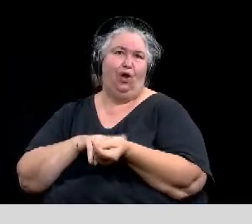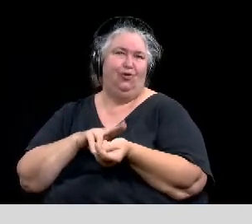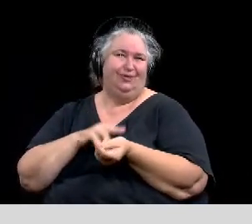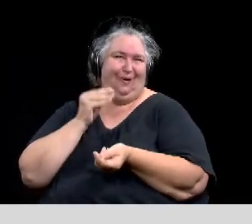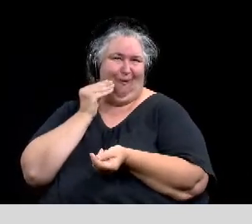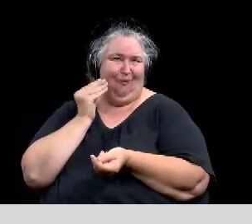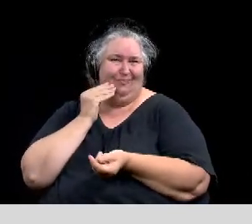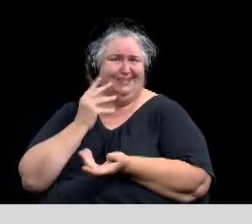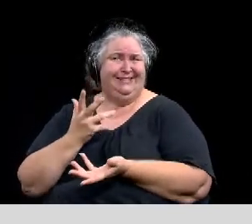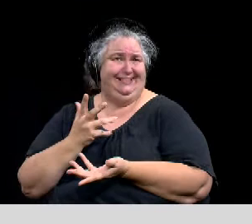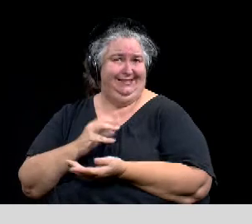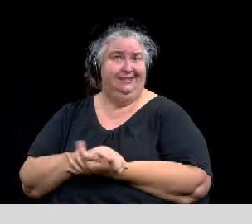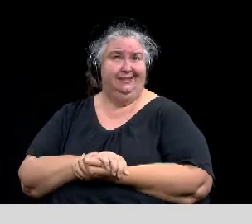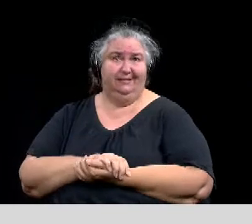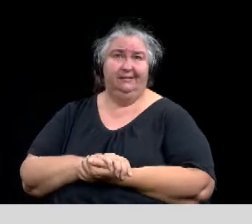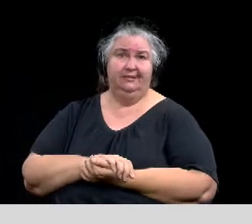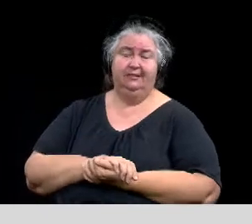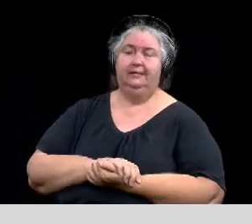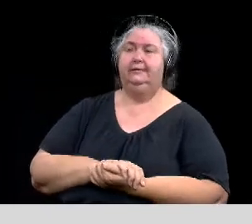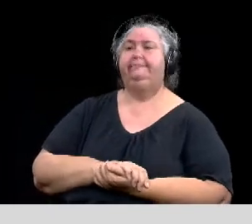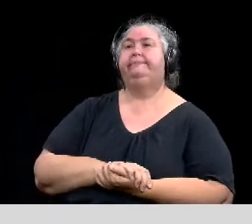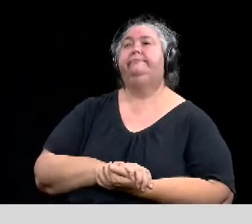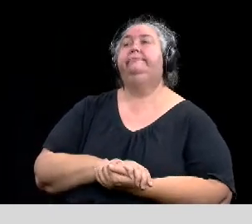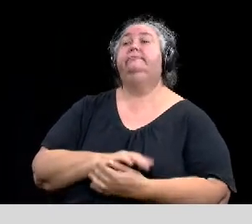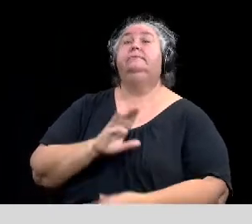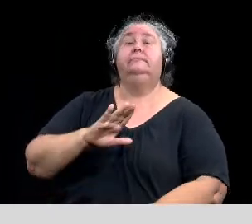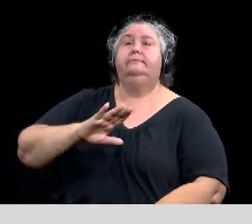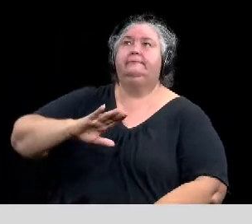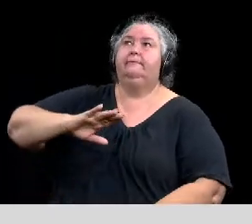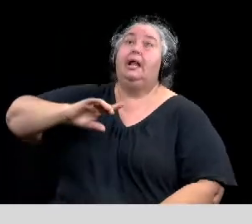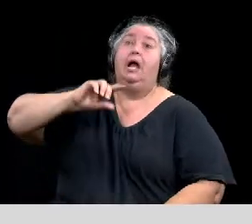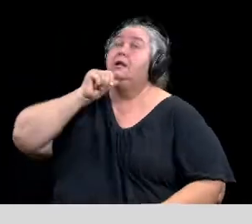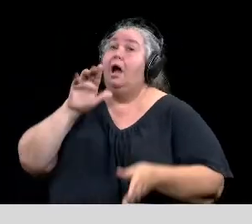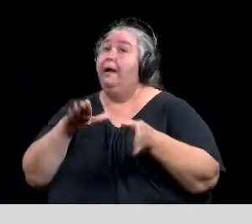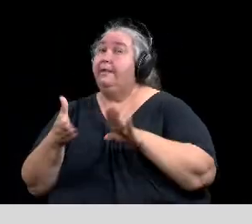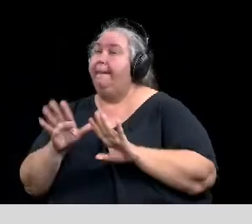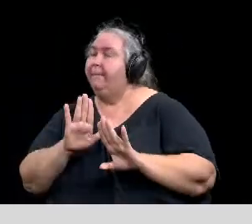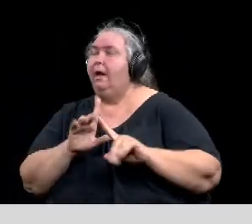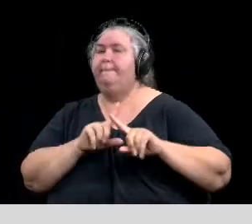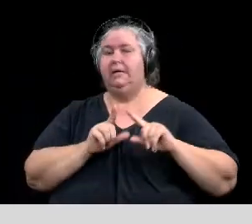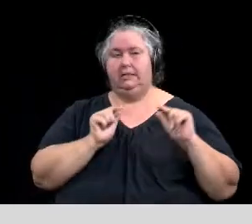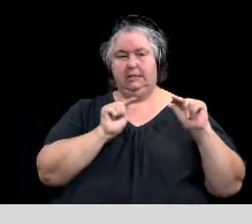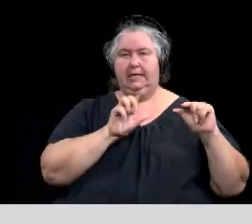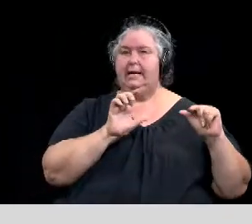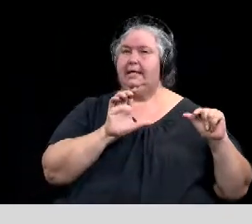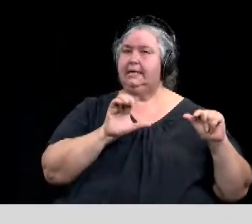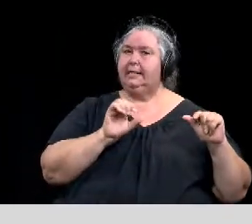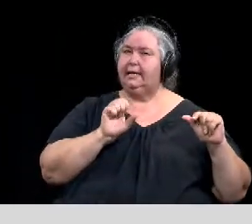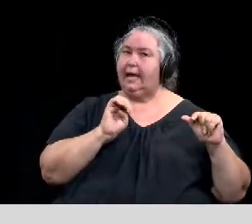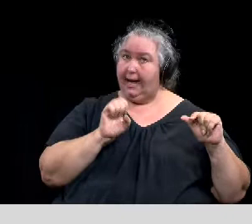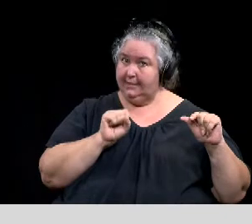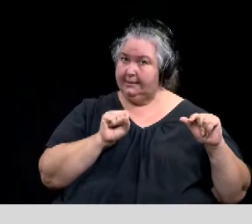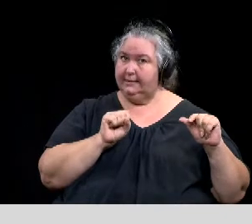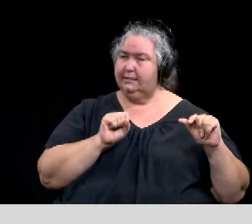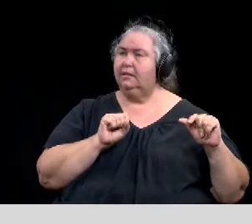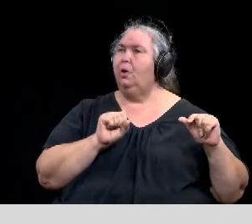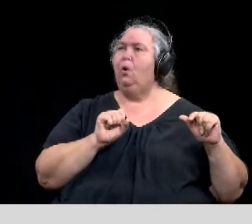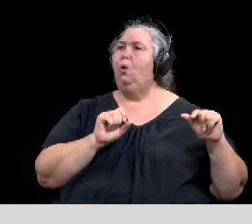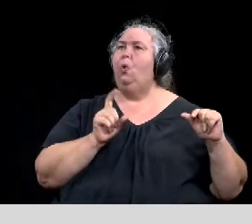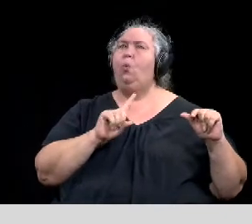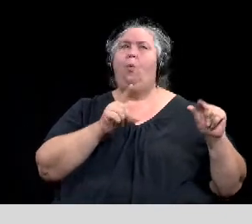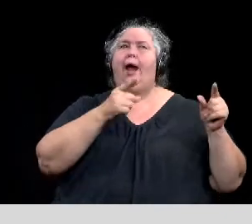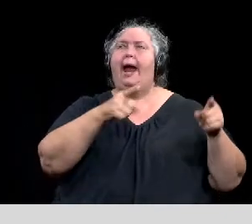homes. Here's where, now this is not fatalities, this is cases. So these are, where have the cases